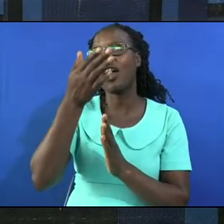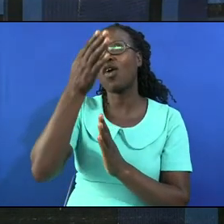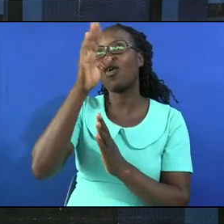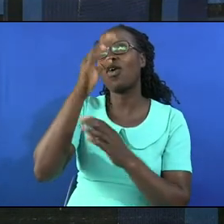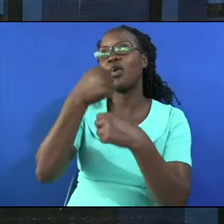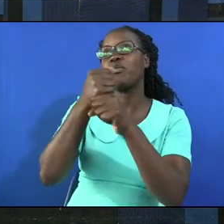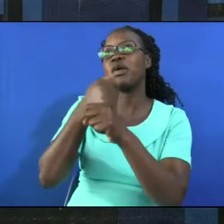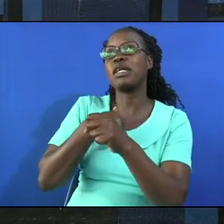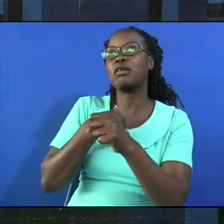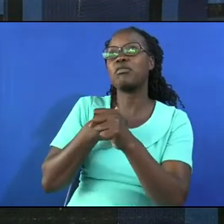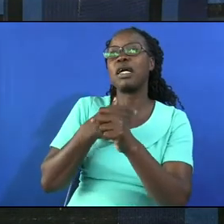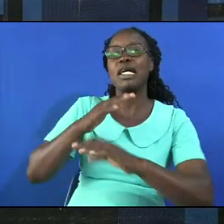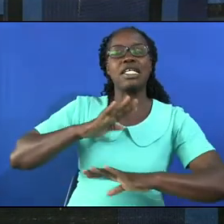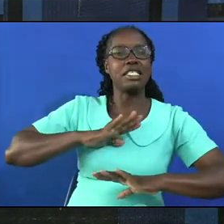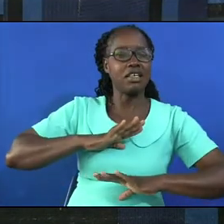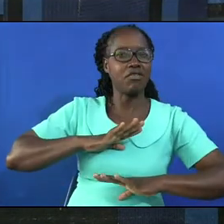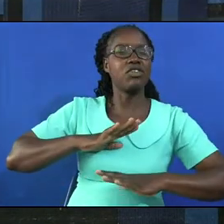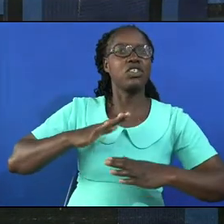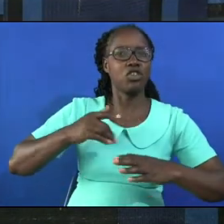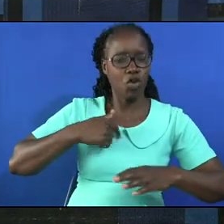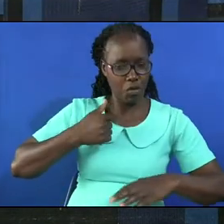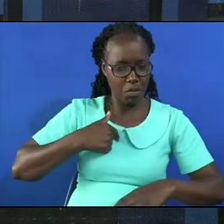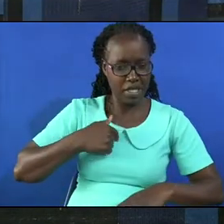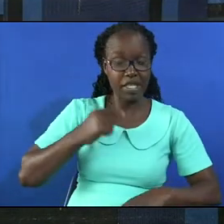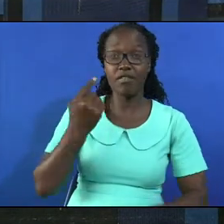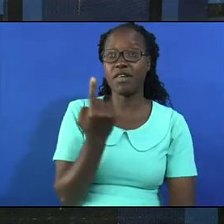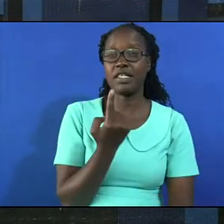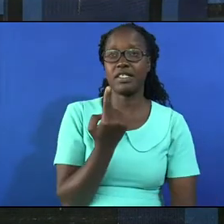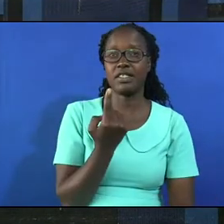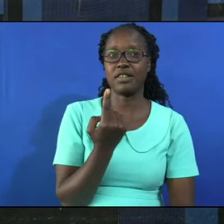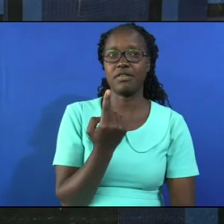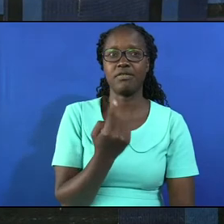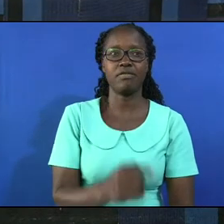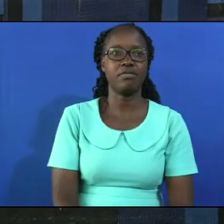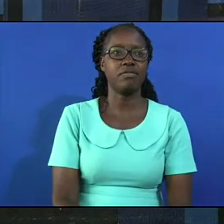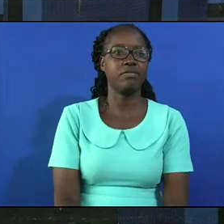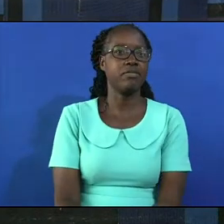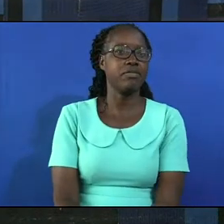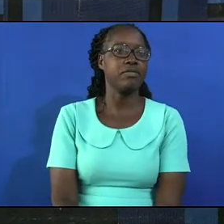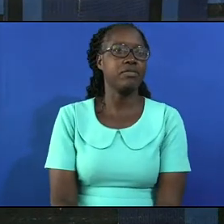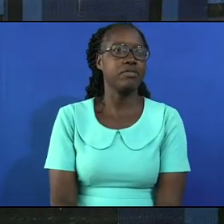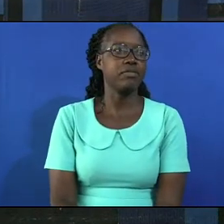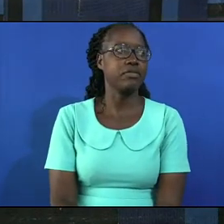God, make me sufficient of myself first.